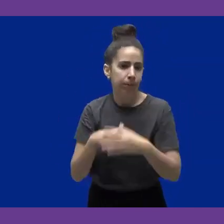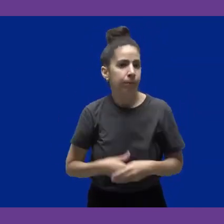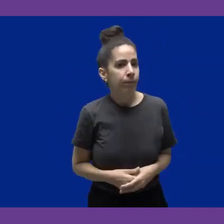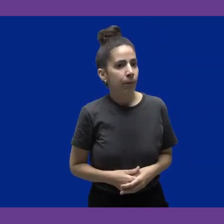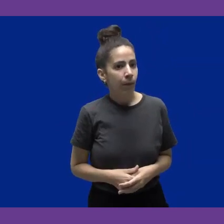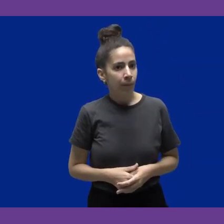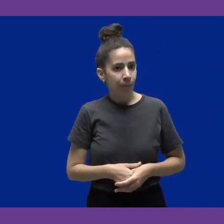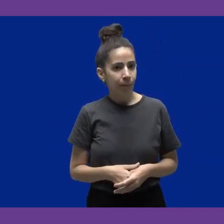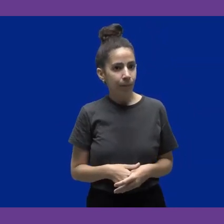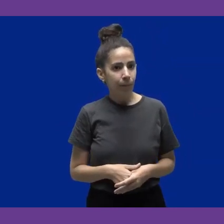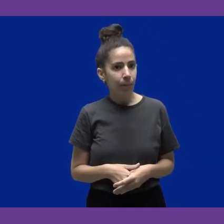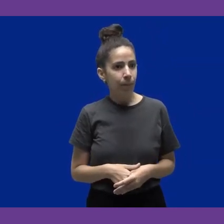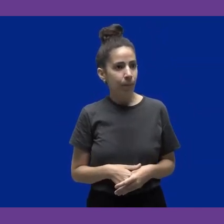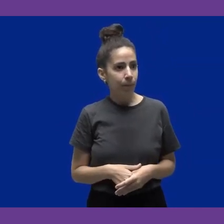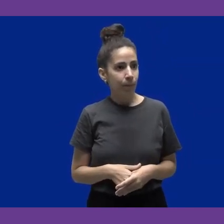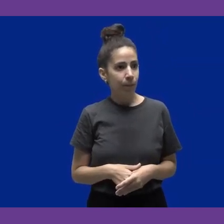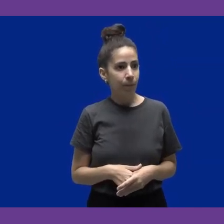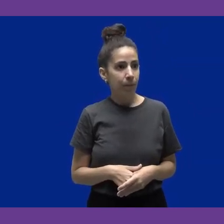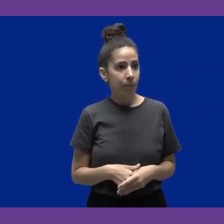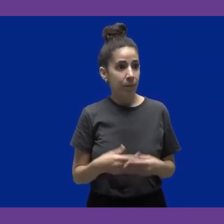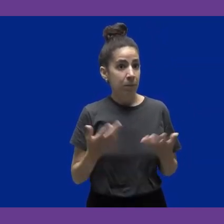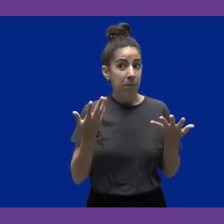to show all the slides, and I may jump